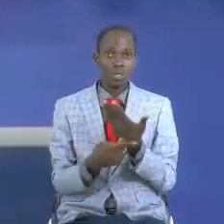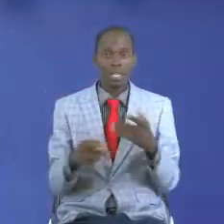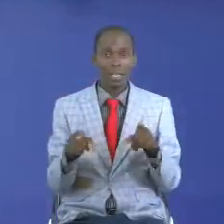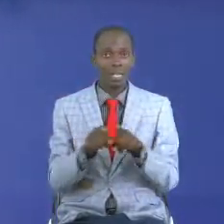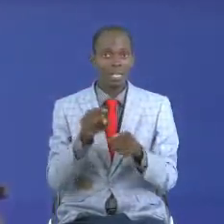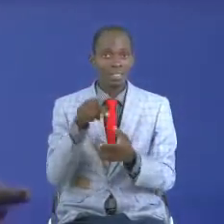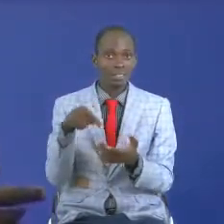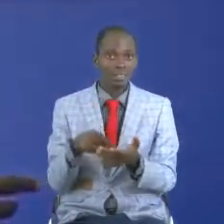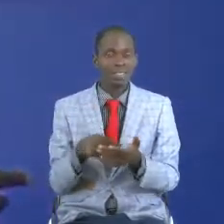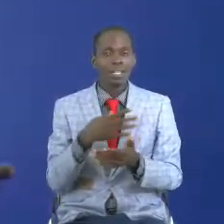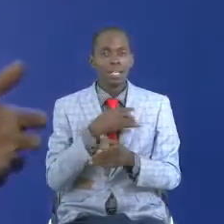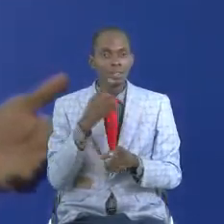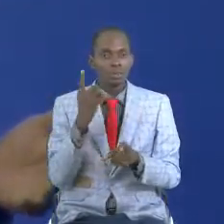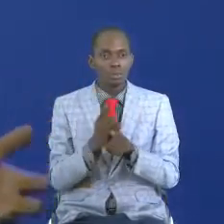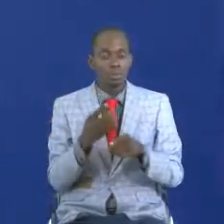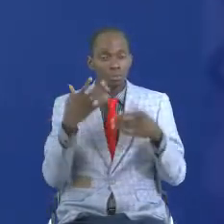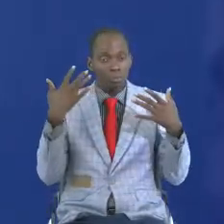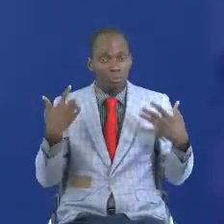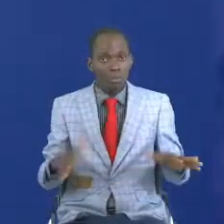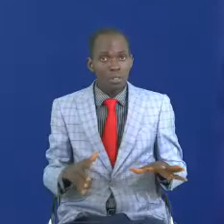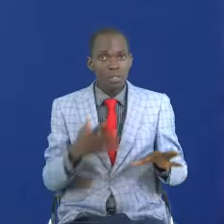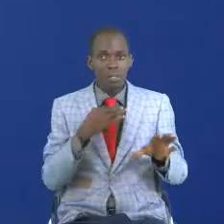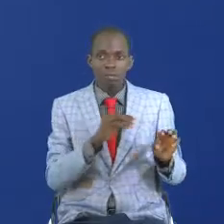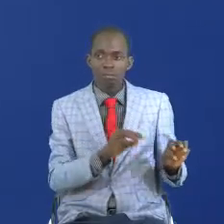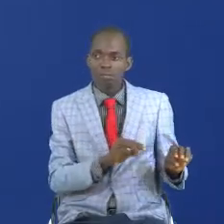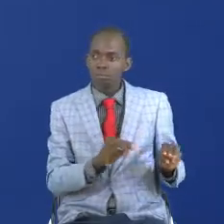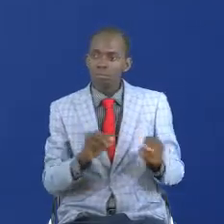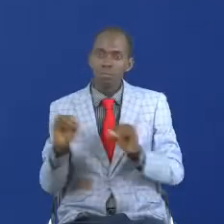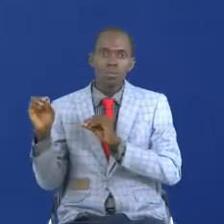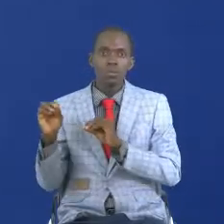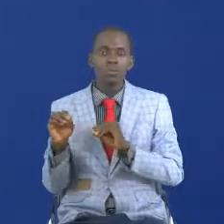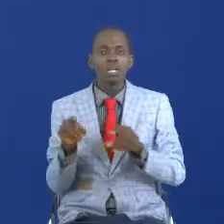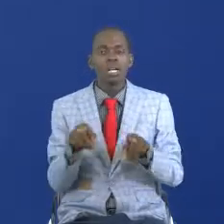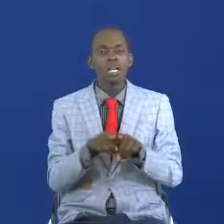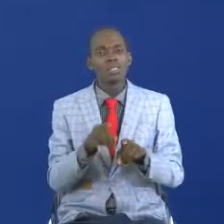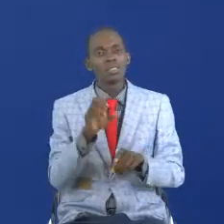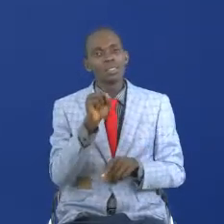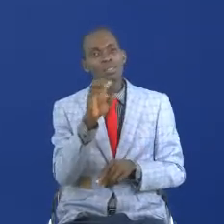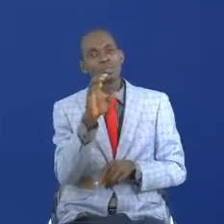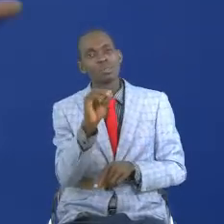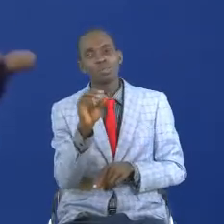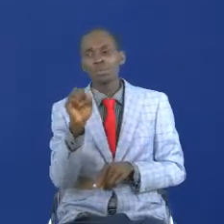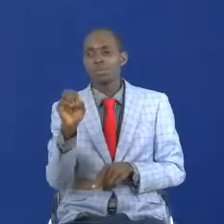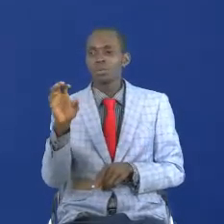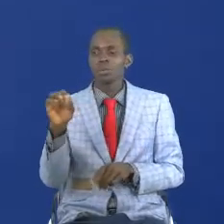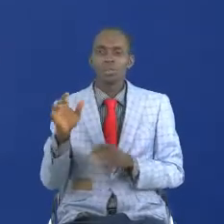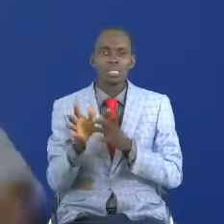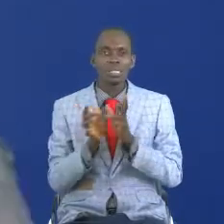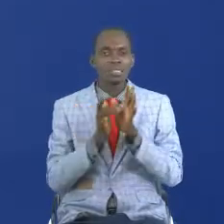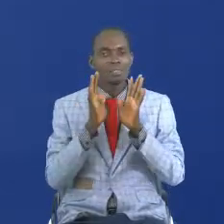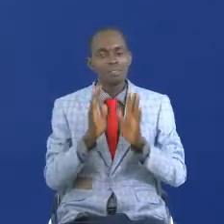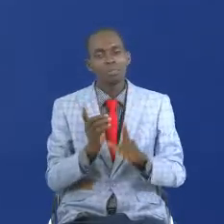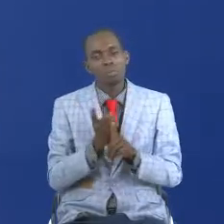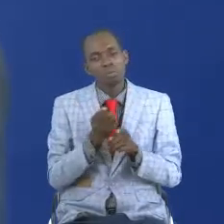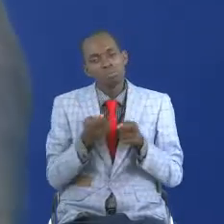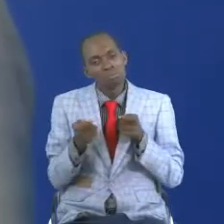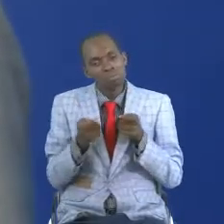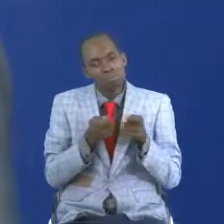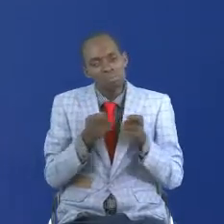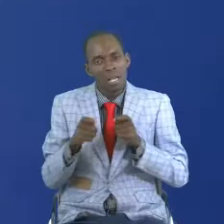just go back, a so-so Christian, a so-so person, and managing life, tolerating